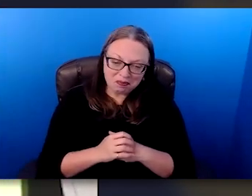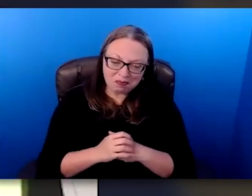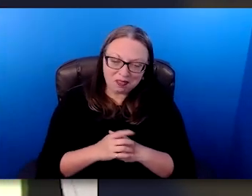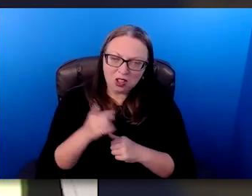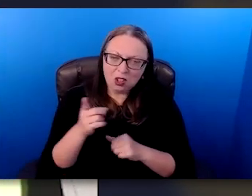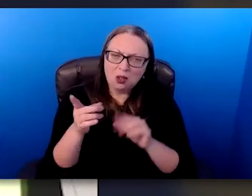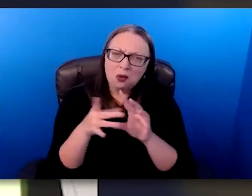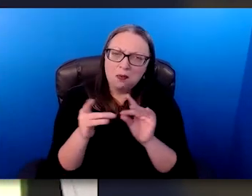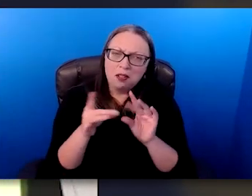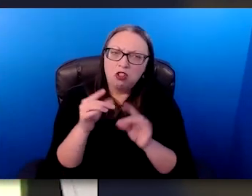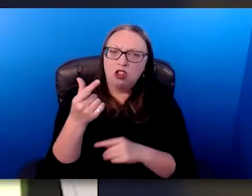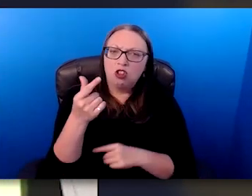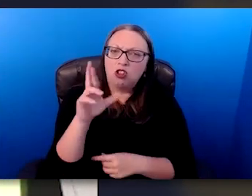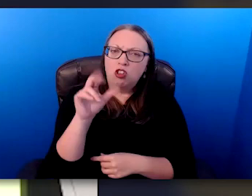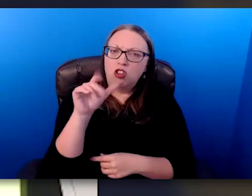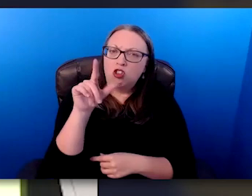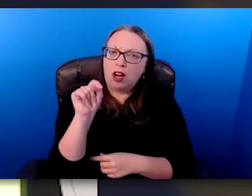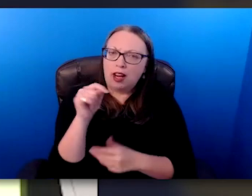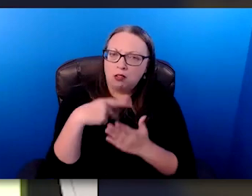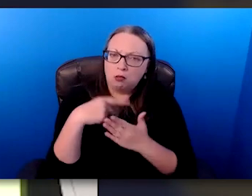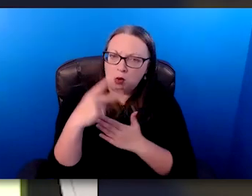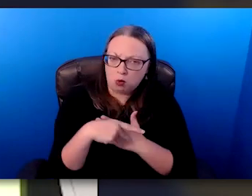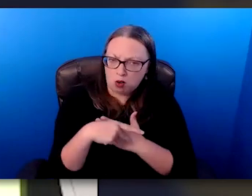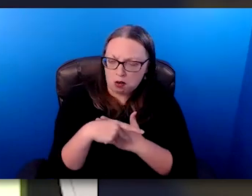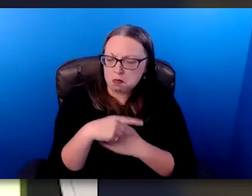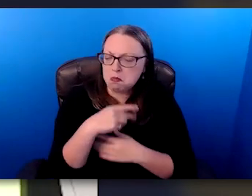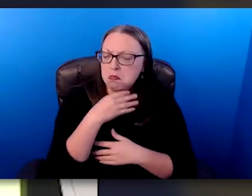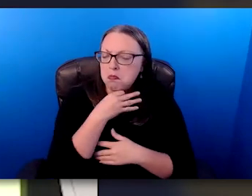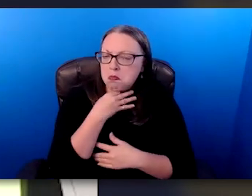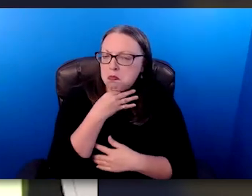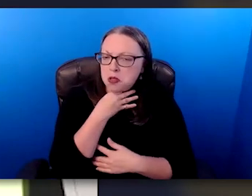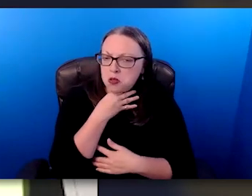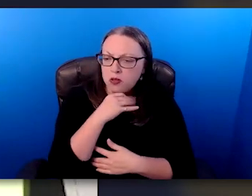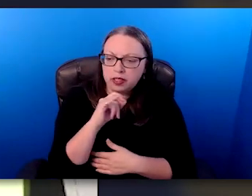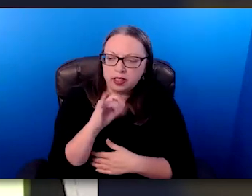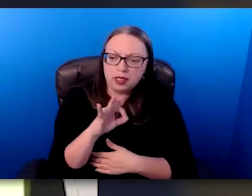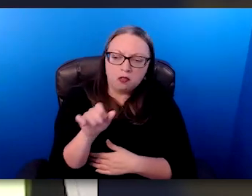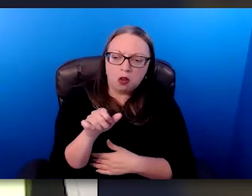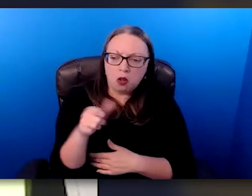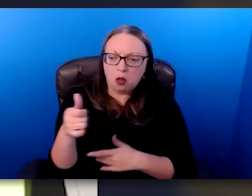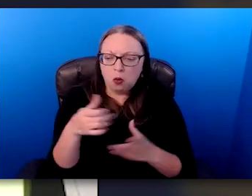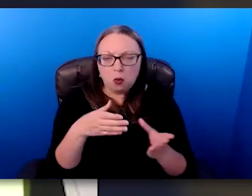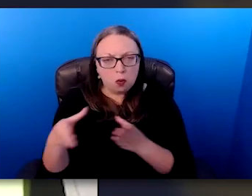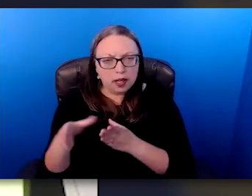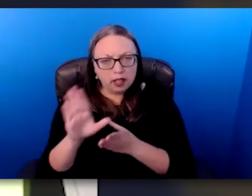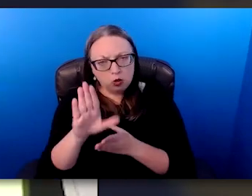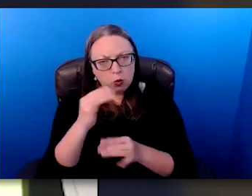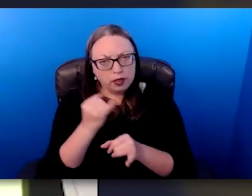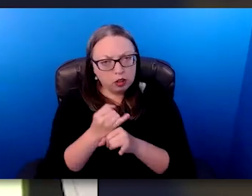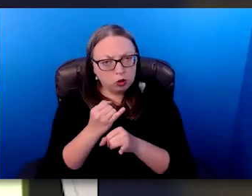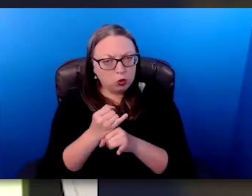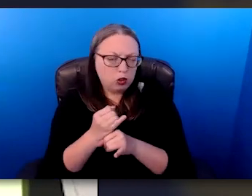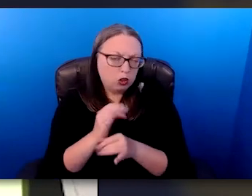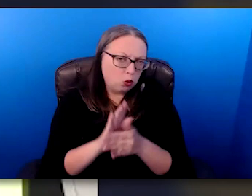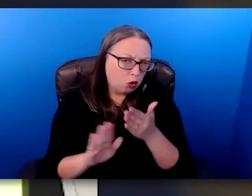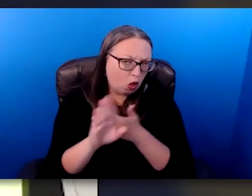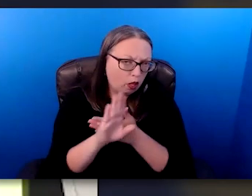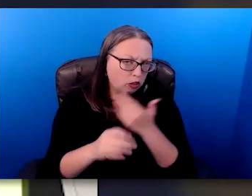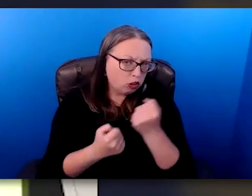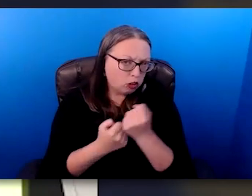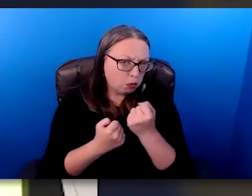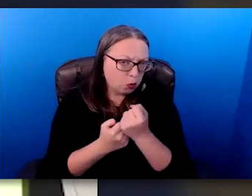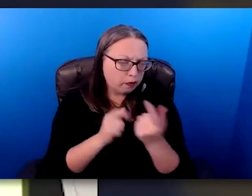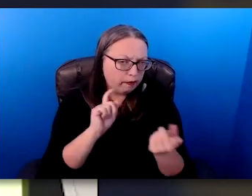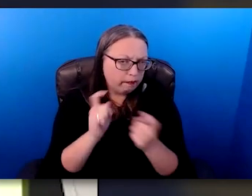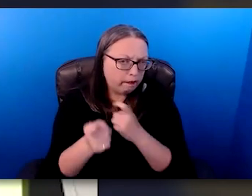about the grant program. I was curious if there were other ways in which your institution is supporting